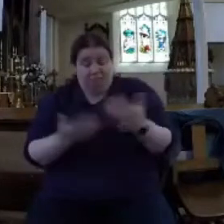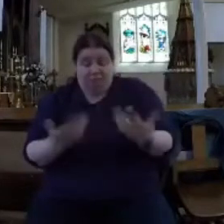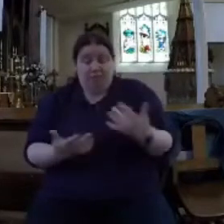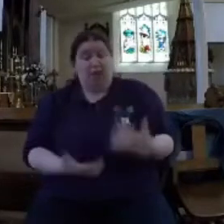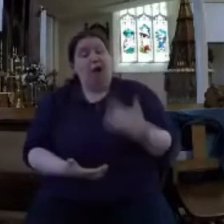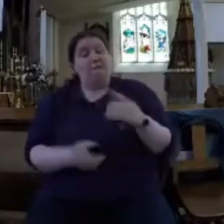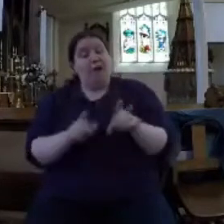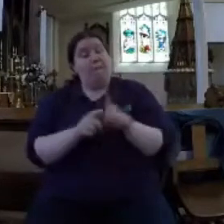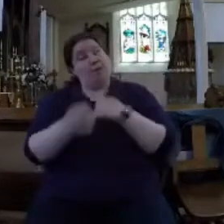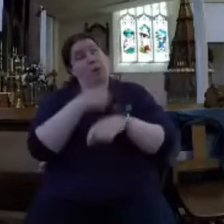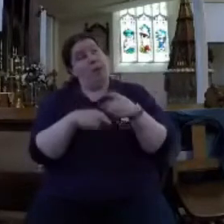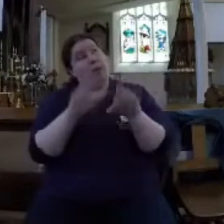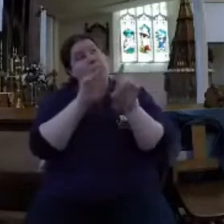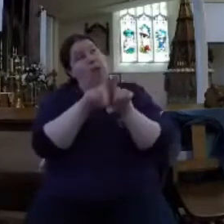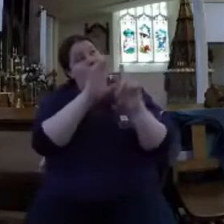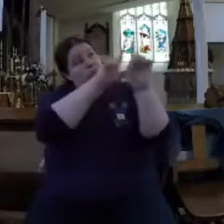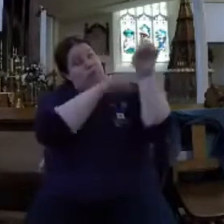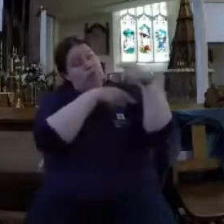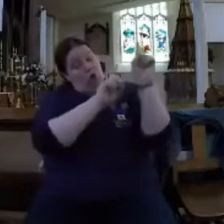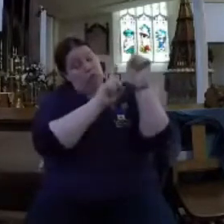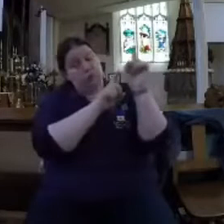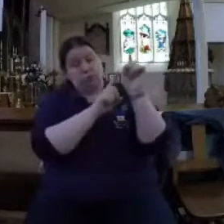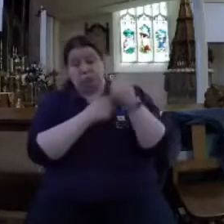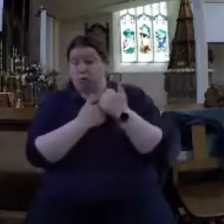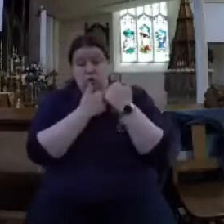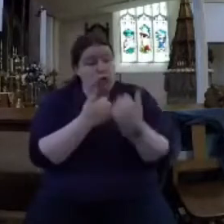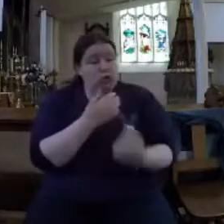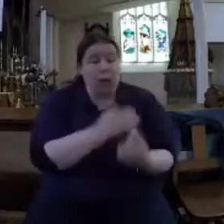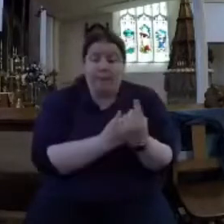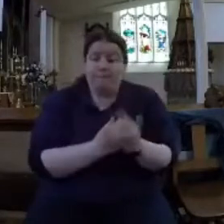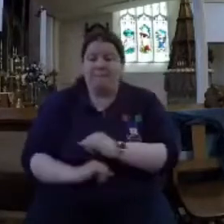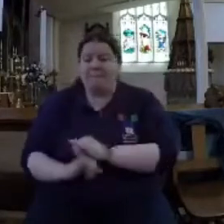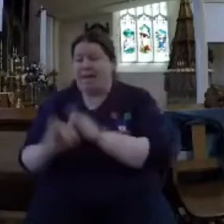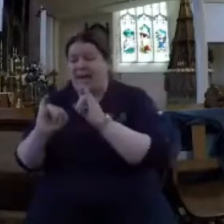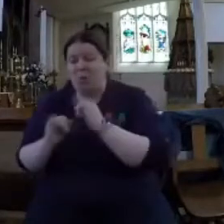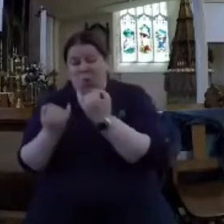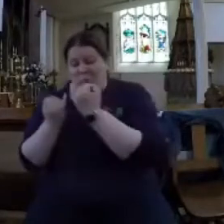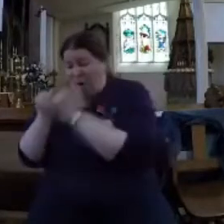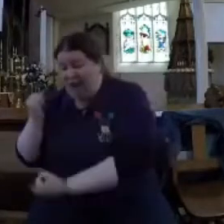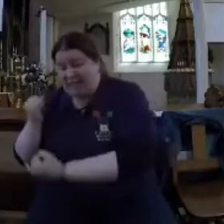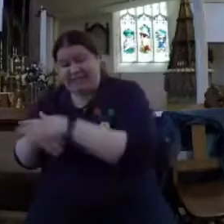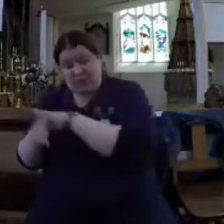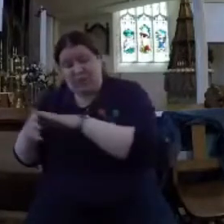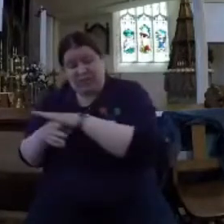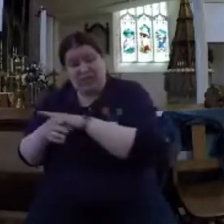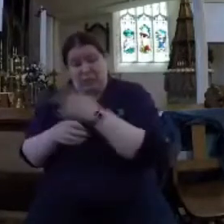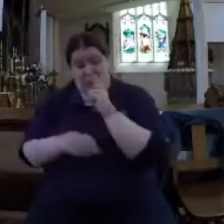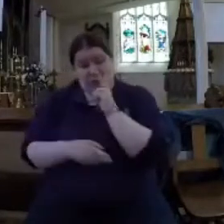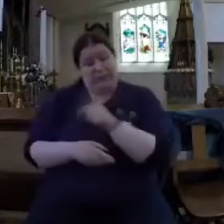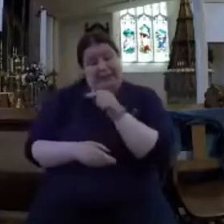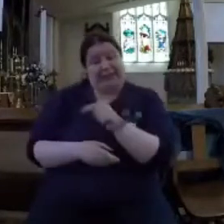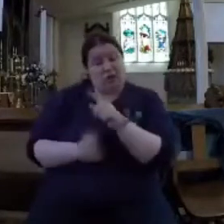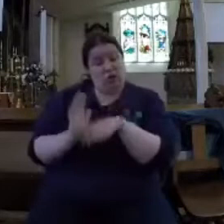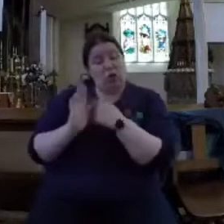godliness. And whether in good or bad or completely dire circumstances that we'll see in Joseph's